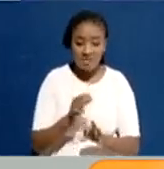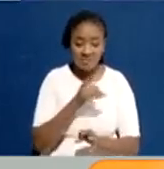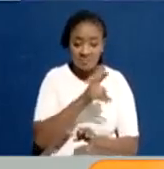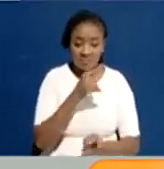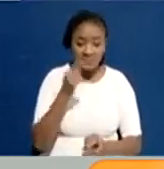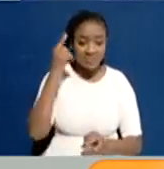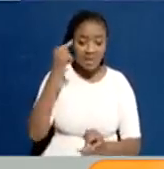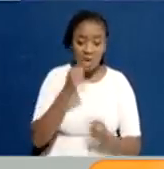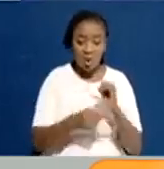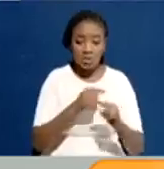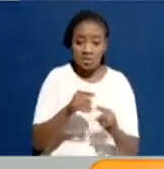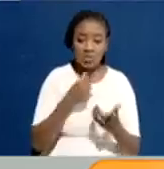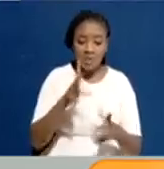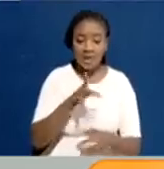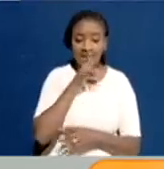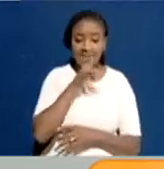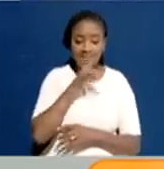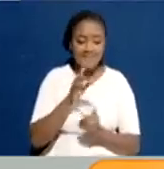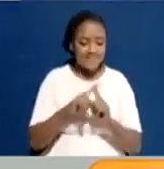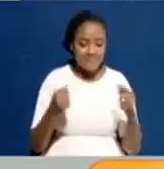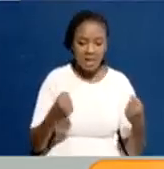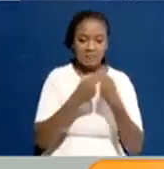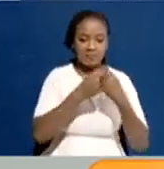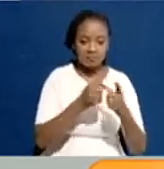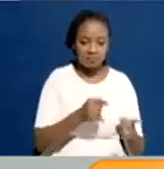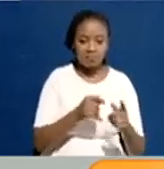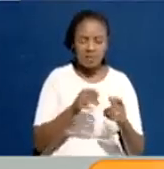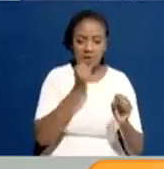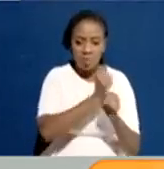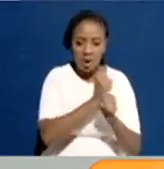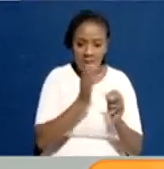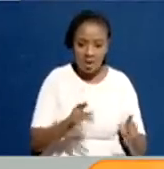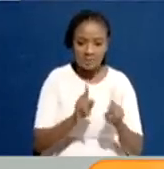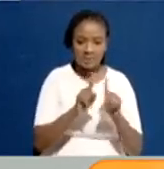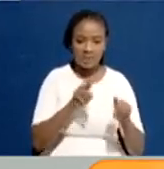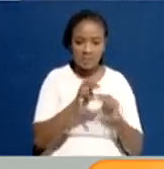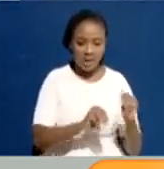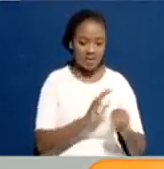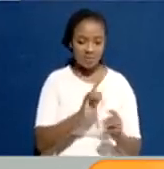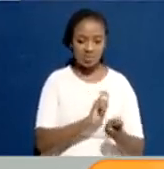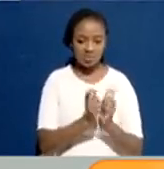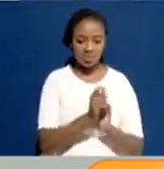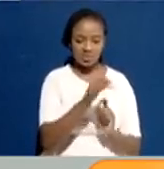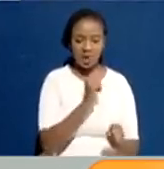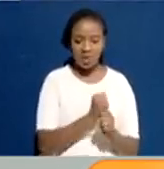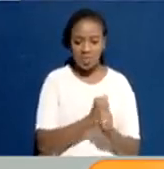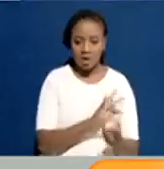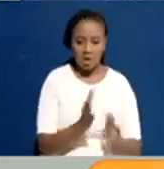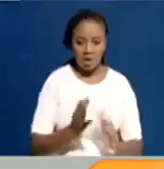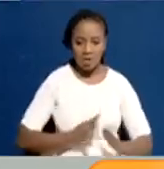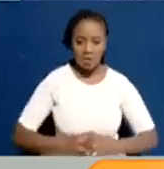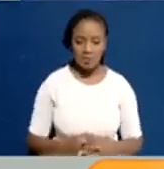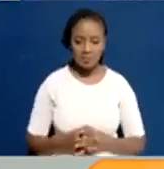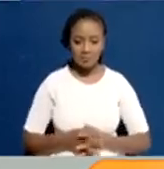business as usual and challenged the staff and management at KRA to change their way of operation.